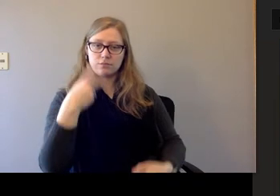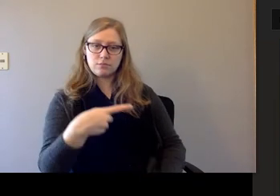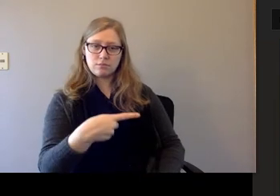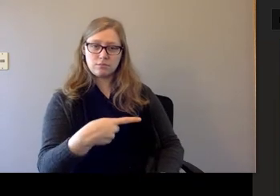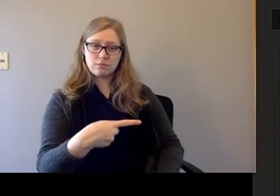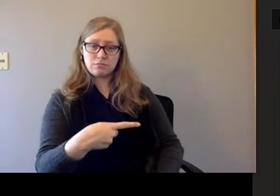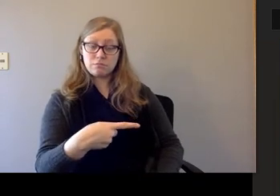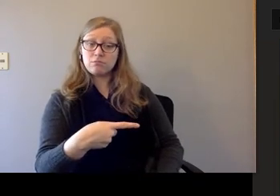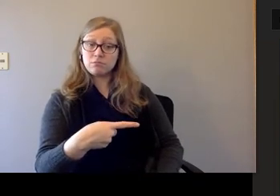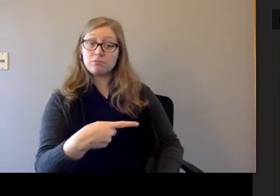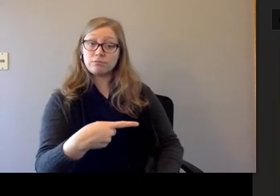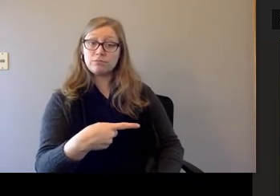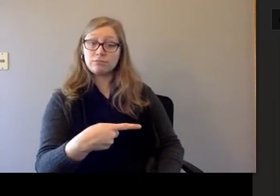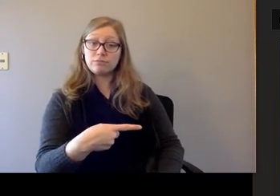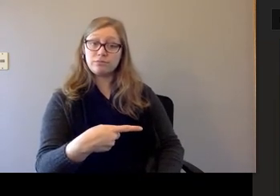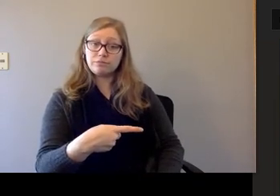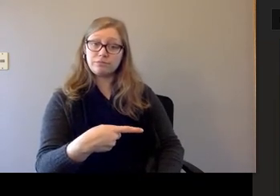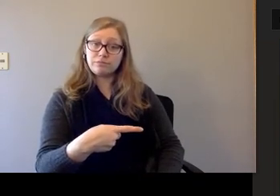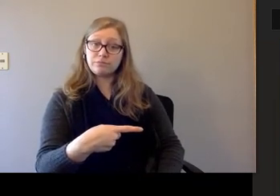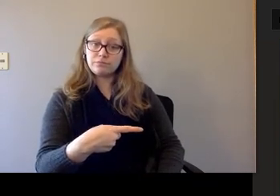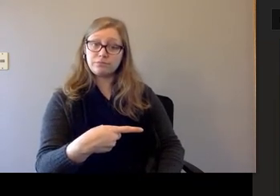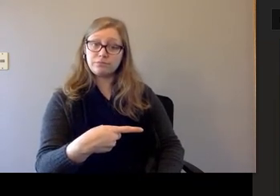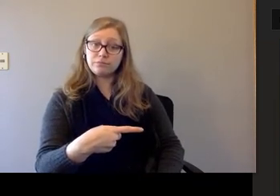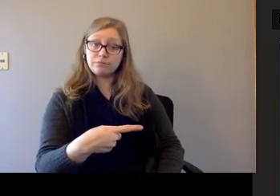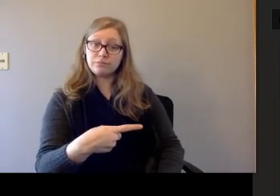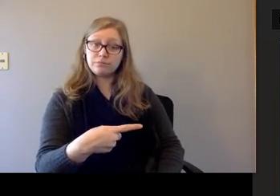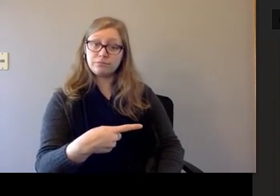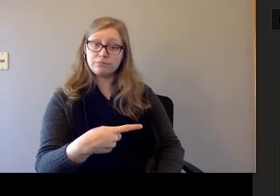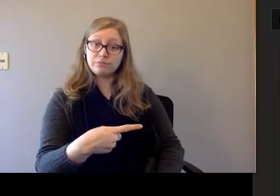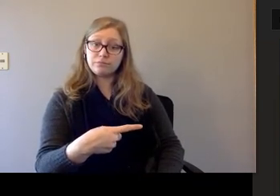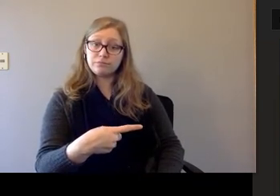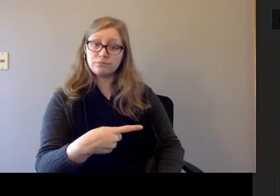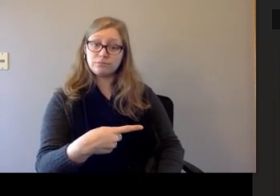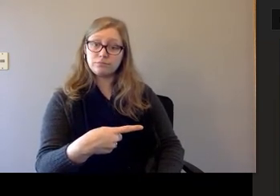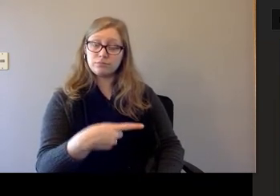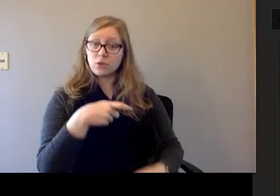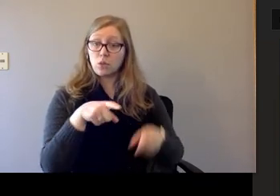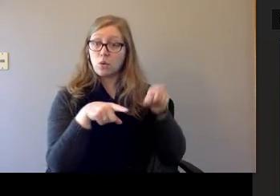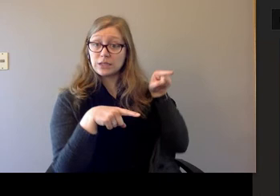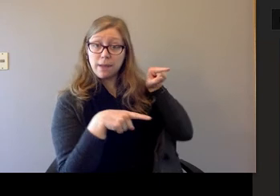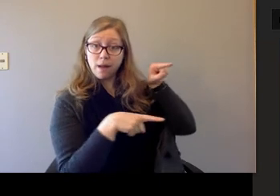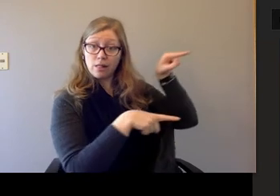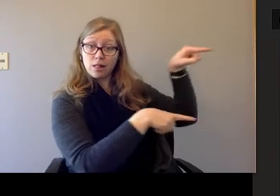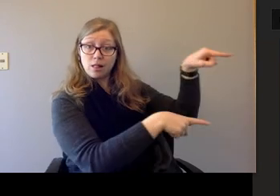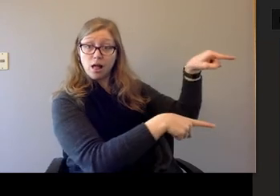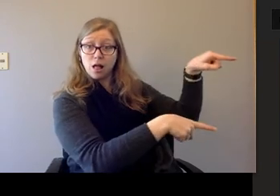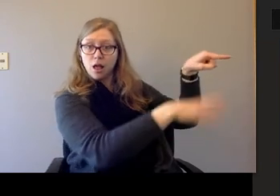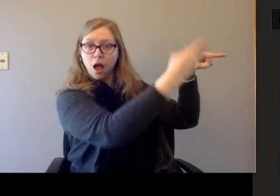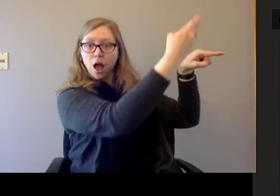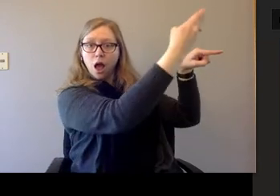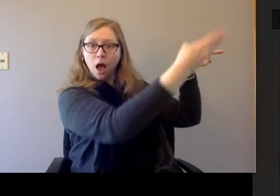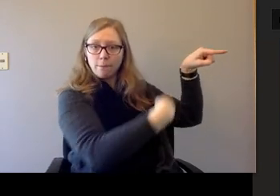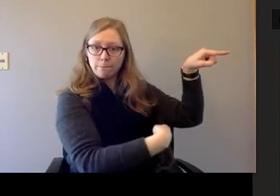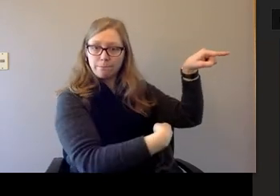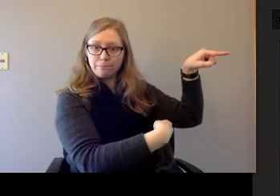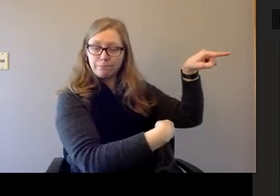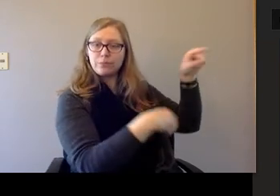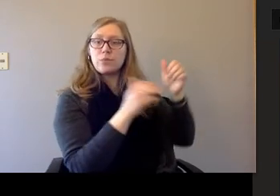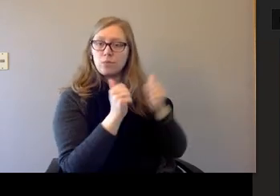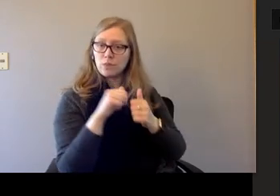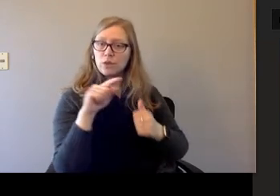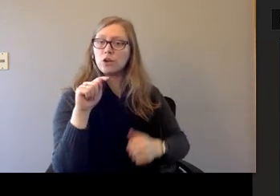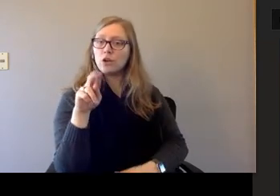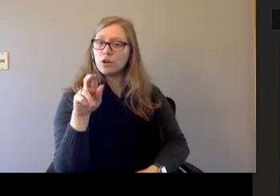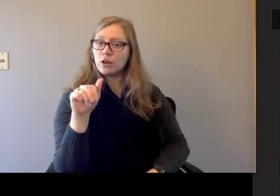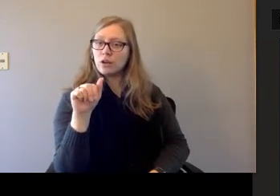There. And so these two parallel lines are cut by this transversal, which